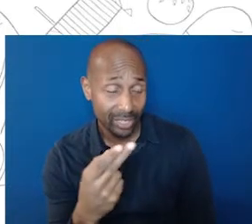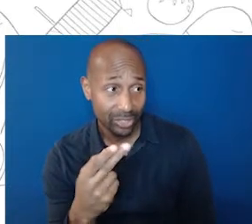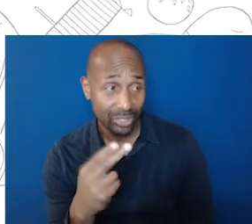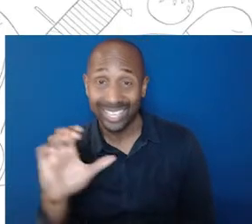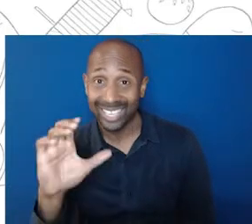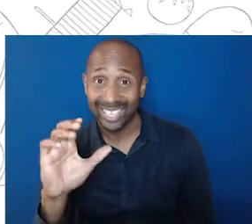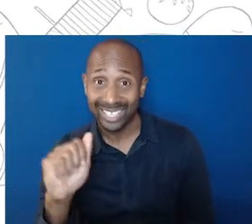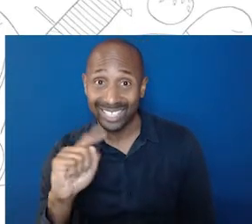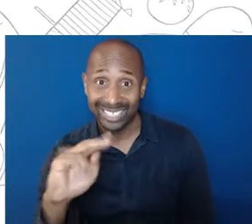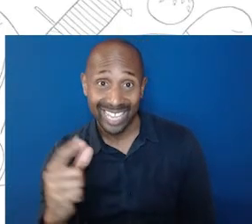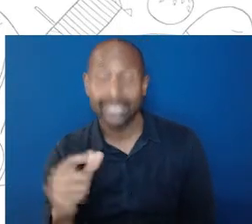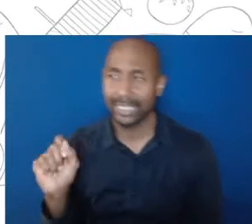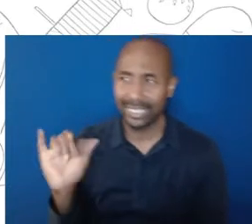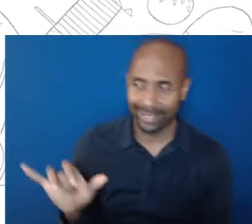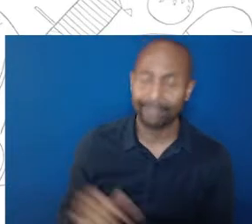So